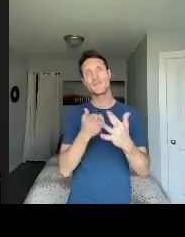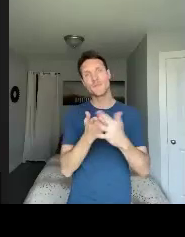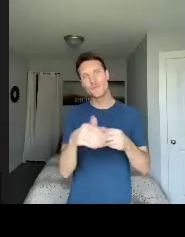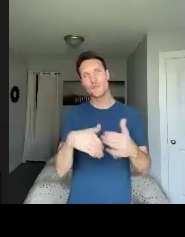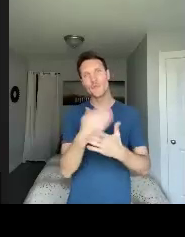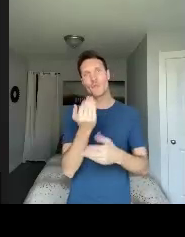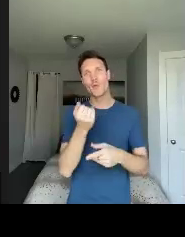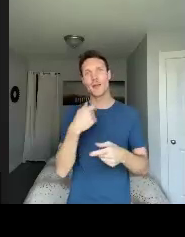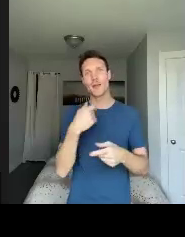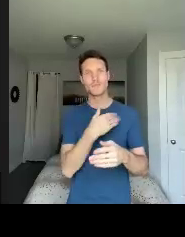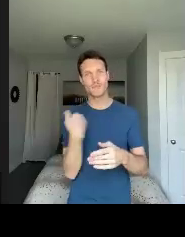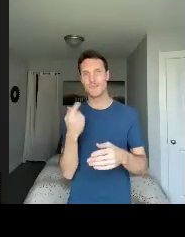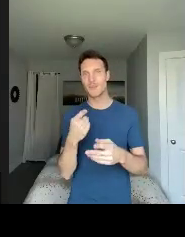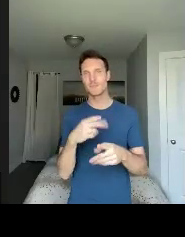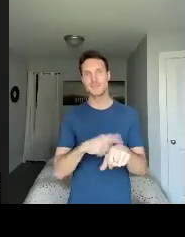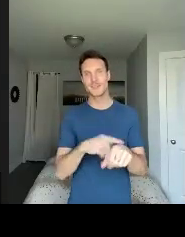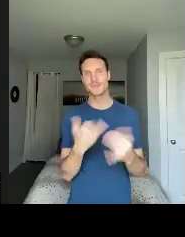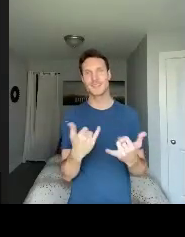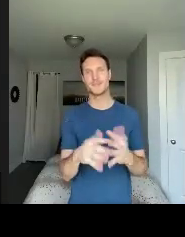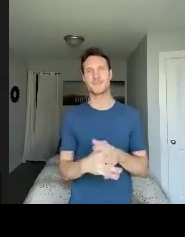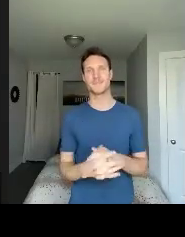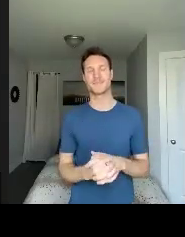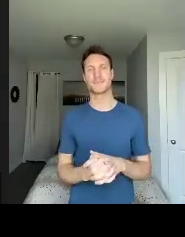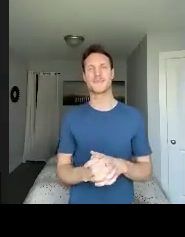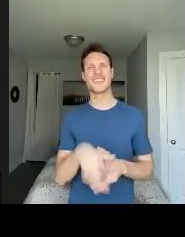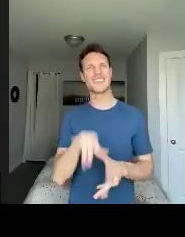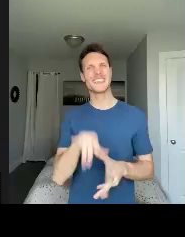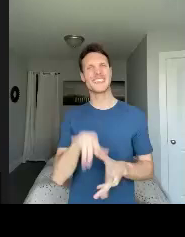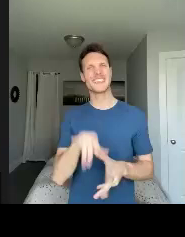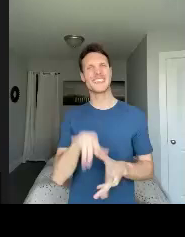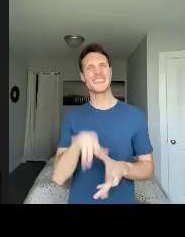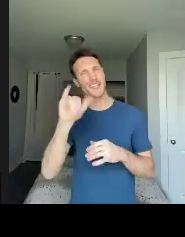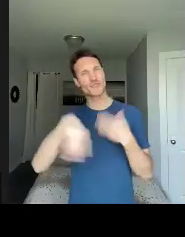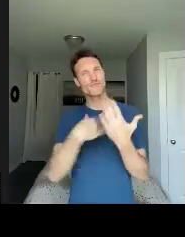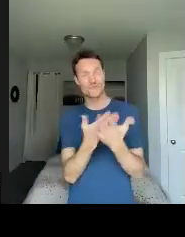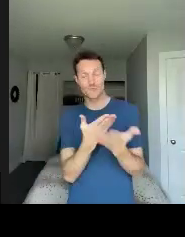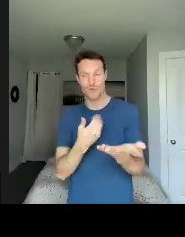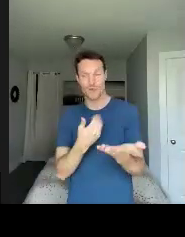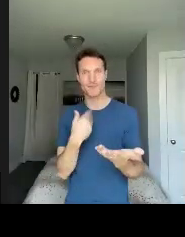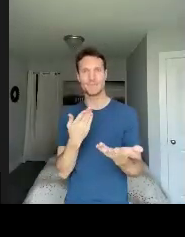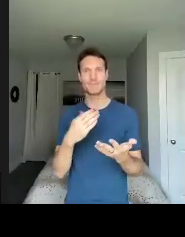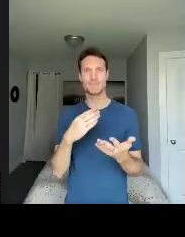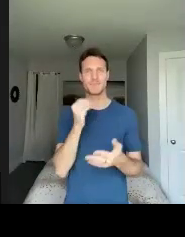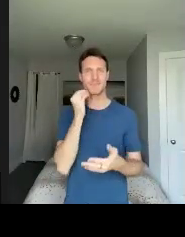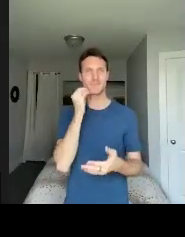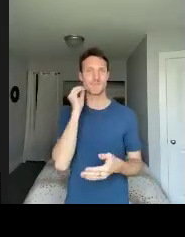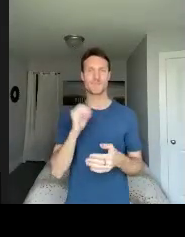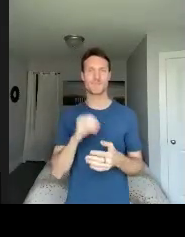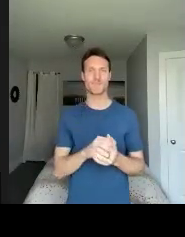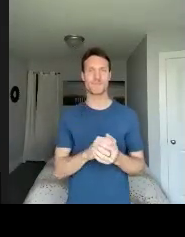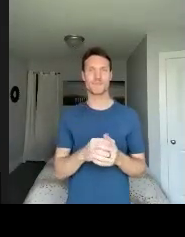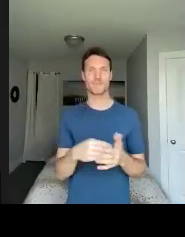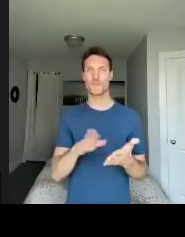And that, I think, is all of our housekeeping. And so we're going to chug right into our updates